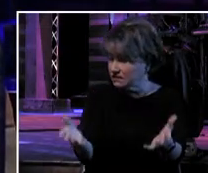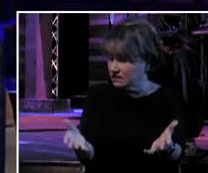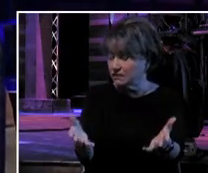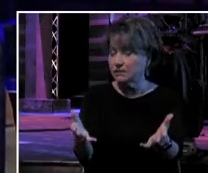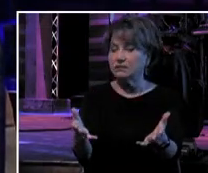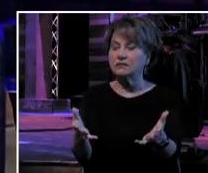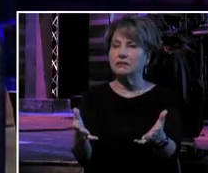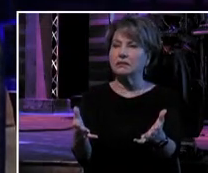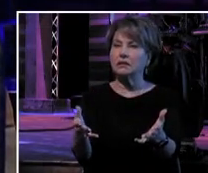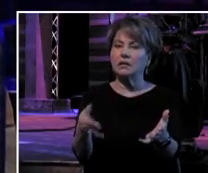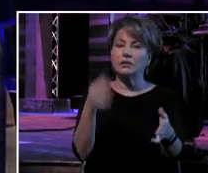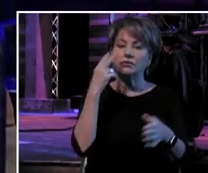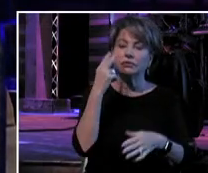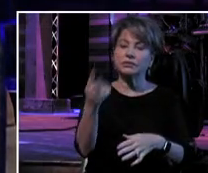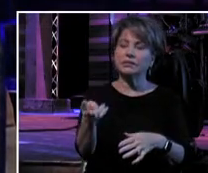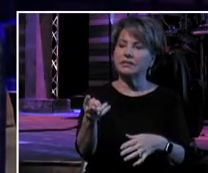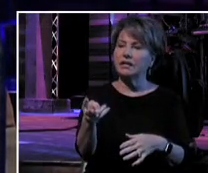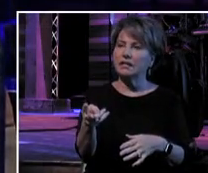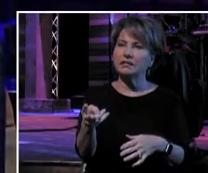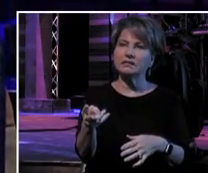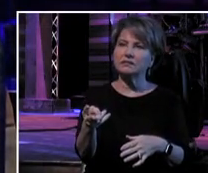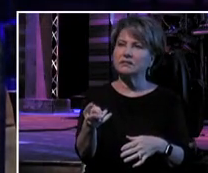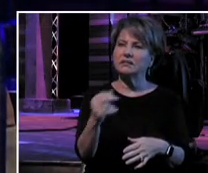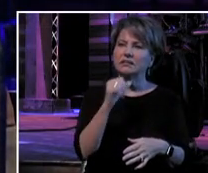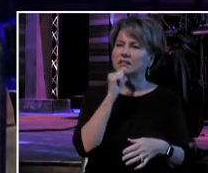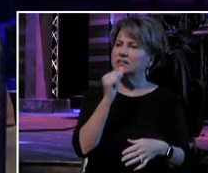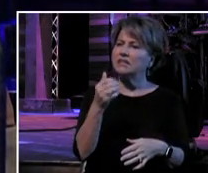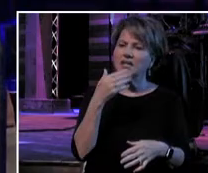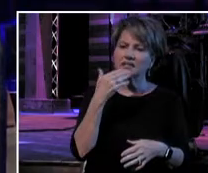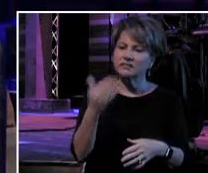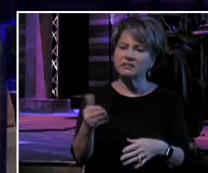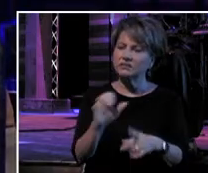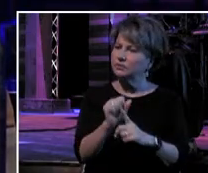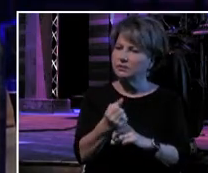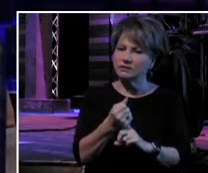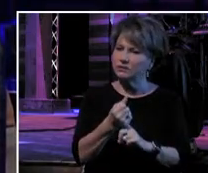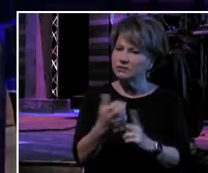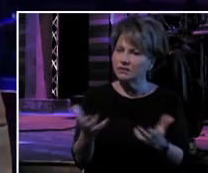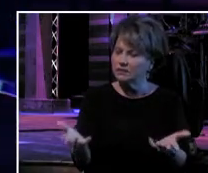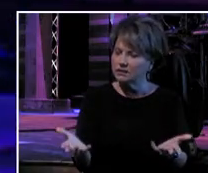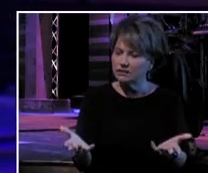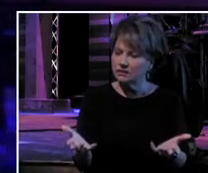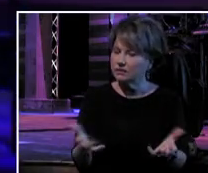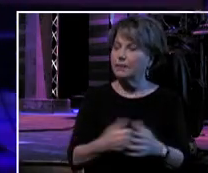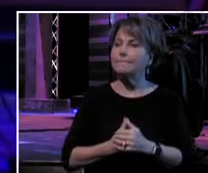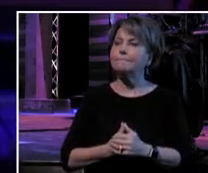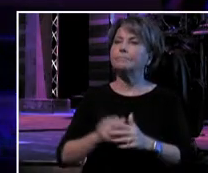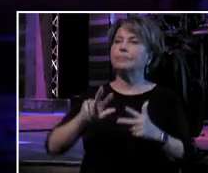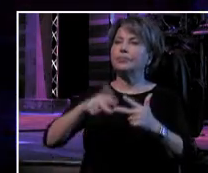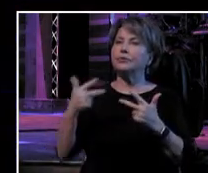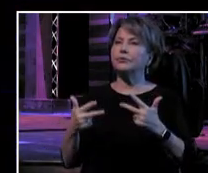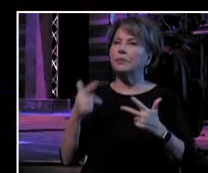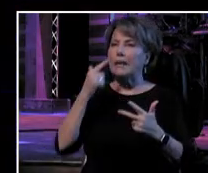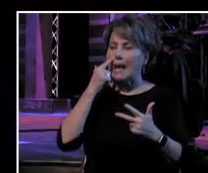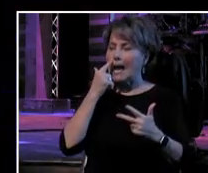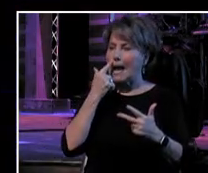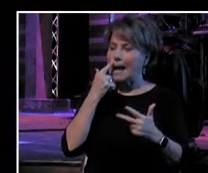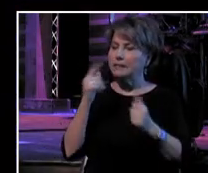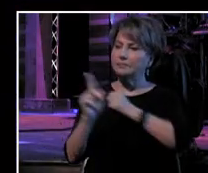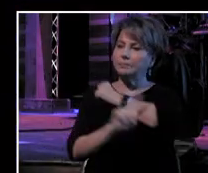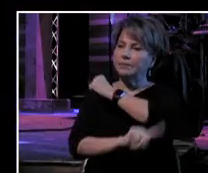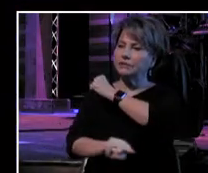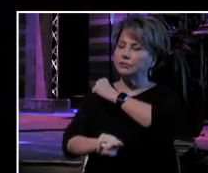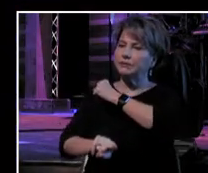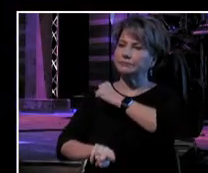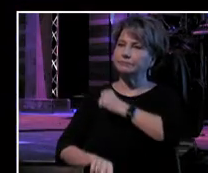is going to be seen as pointless. It's pointless. And then the third way, it's a common way to view it, suffering, is punishment.